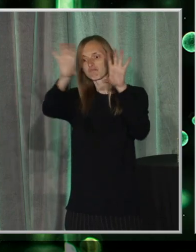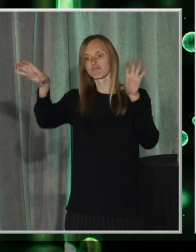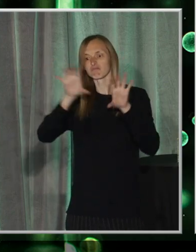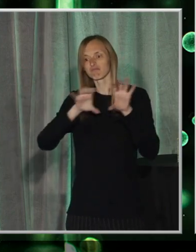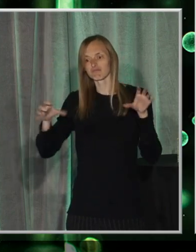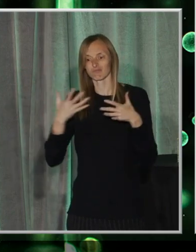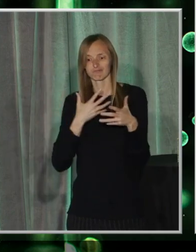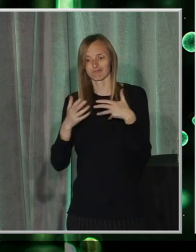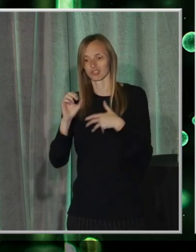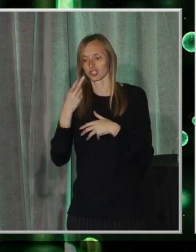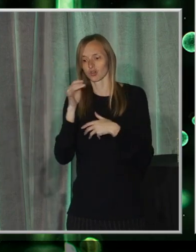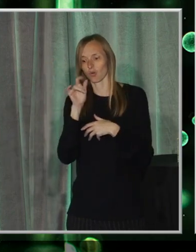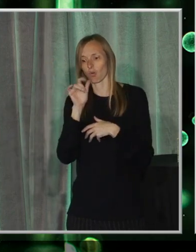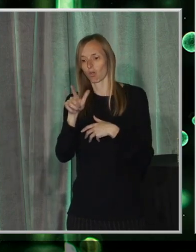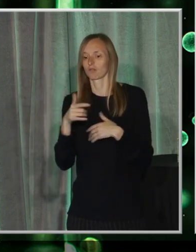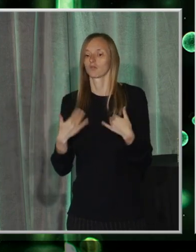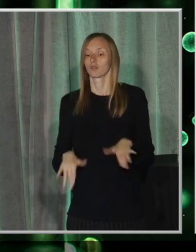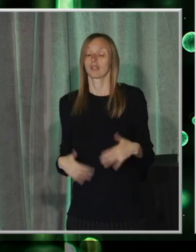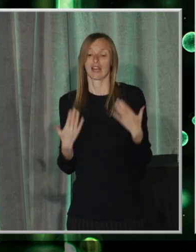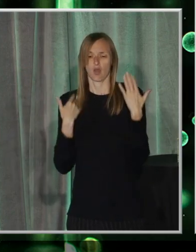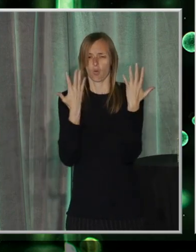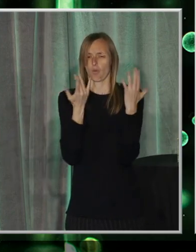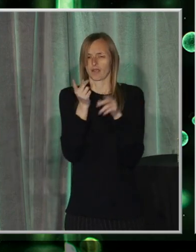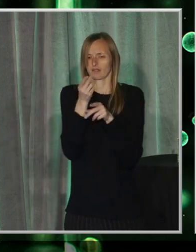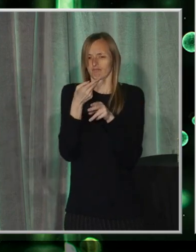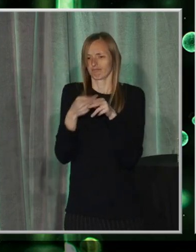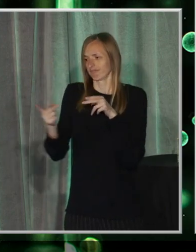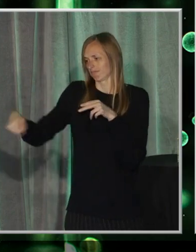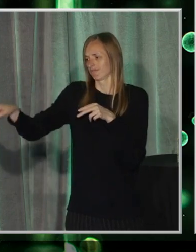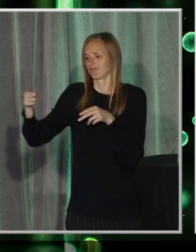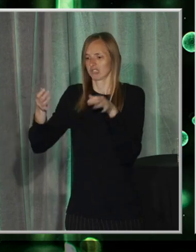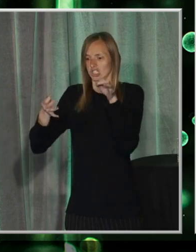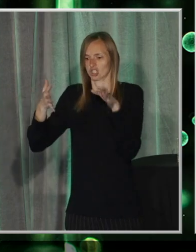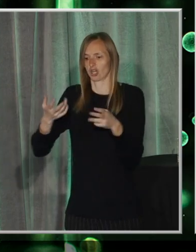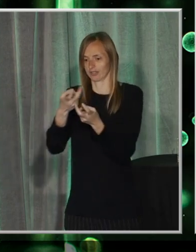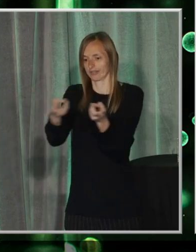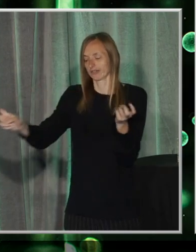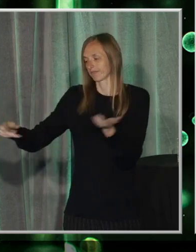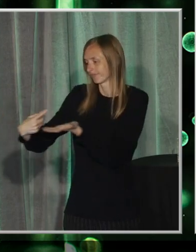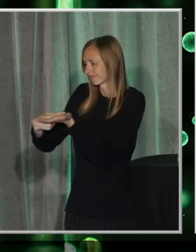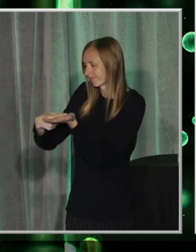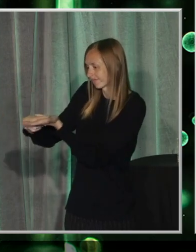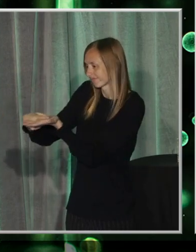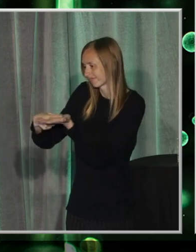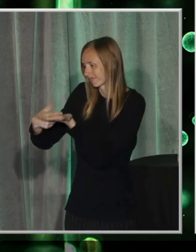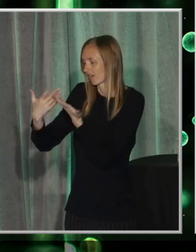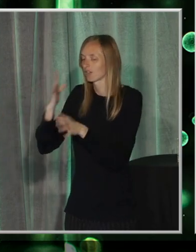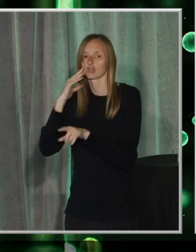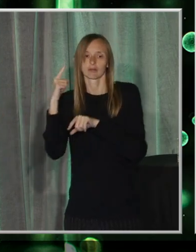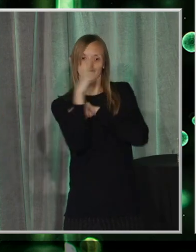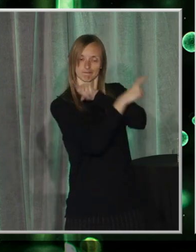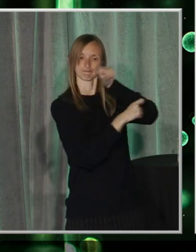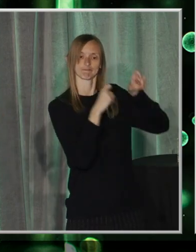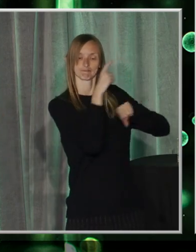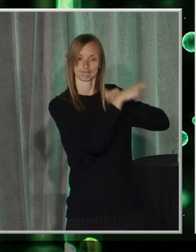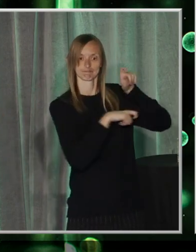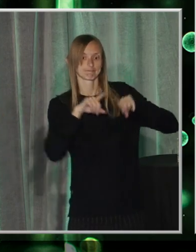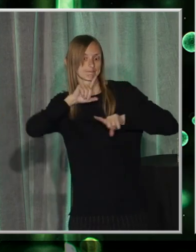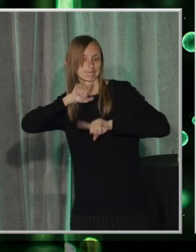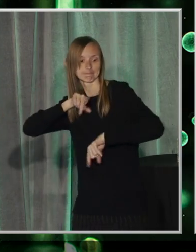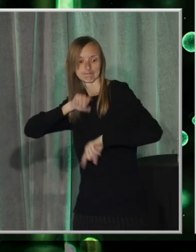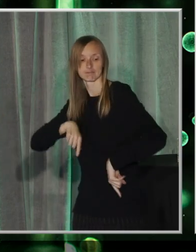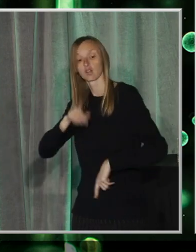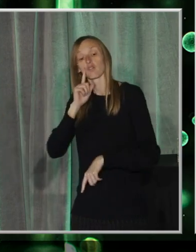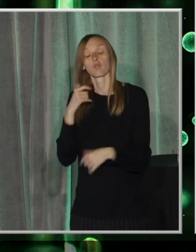a few minutes for the judges to deliberate, and then they'll come back and ask you some questions as well. So in the meantime,